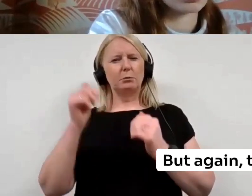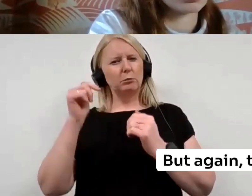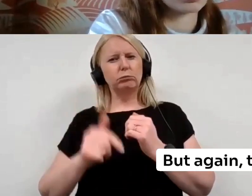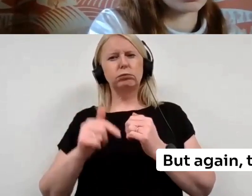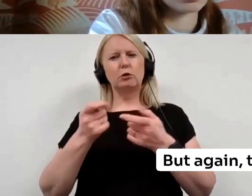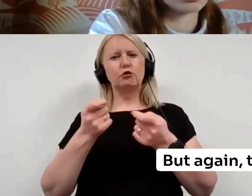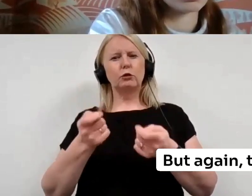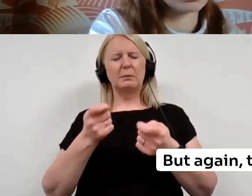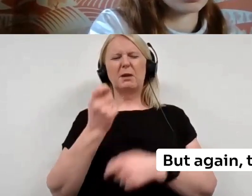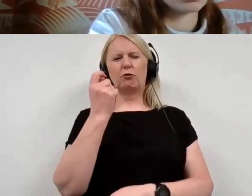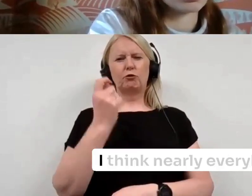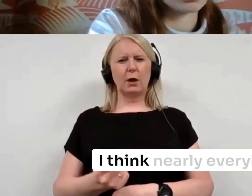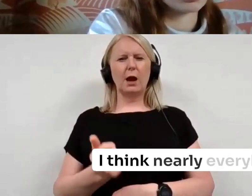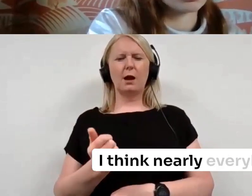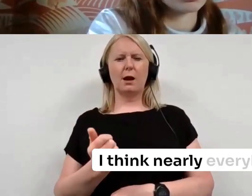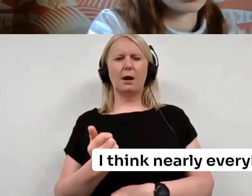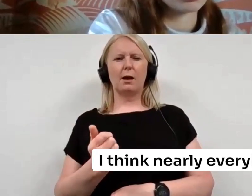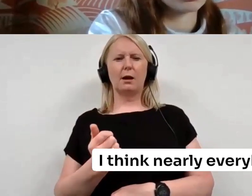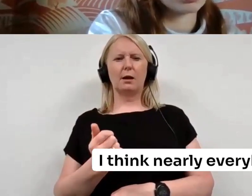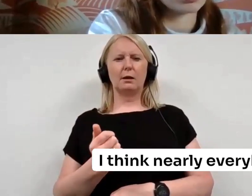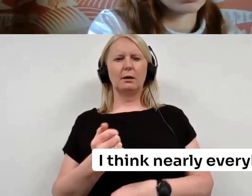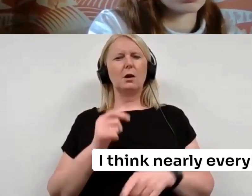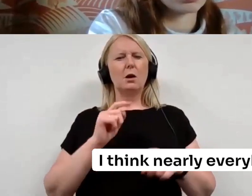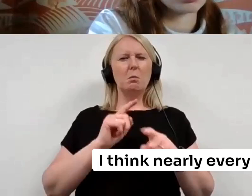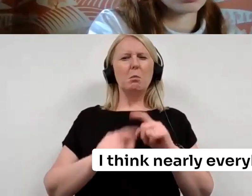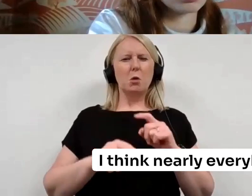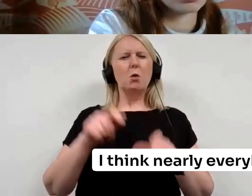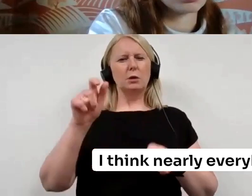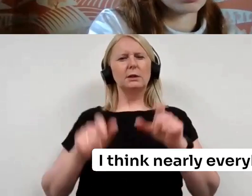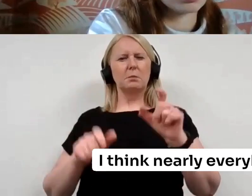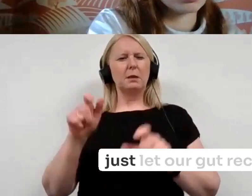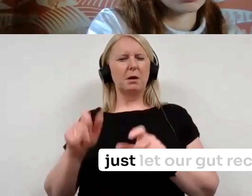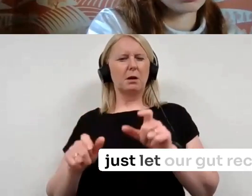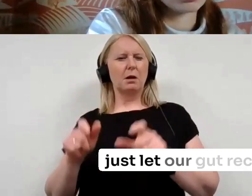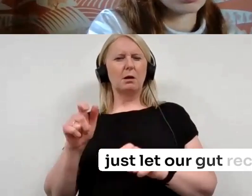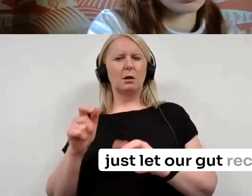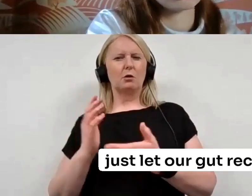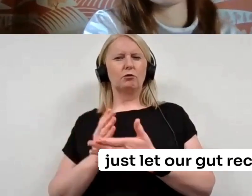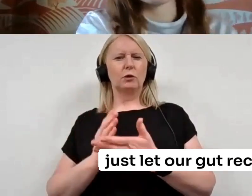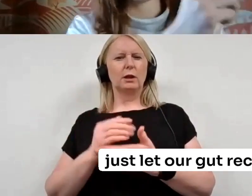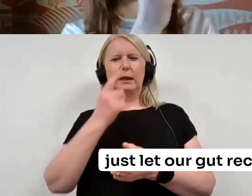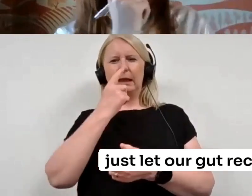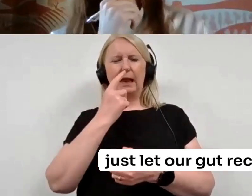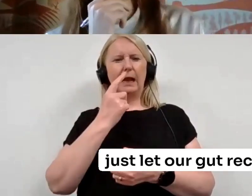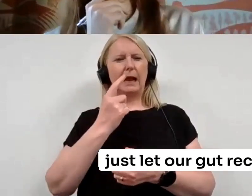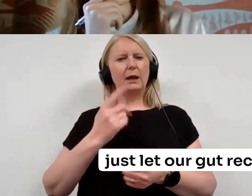again, that's pretty rare. I think nearly everybody we can kind of just let our gut